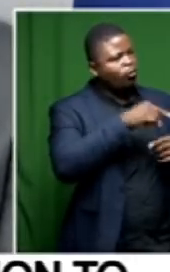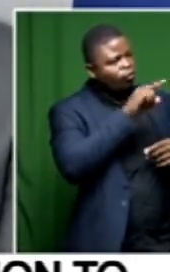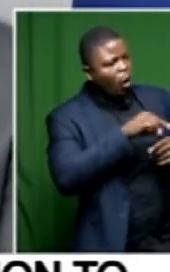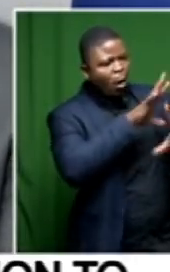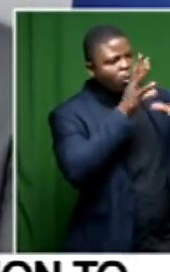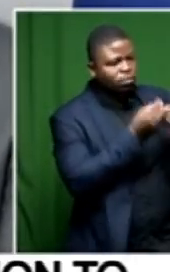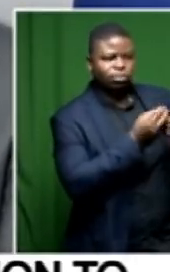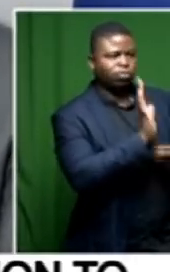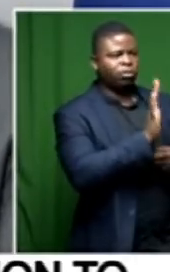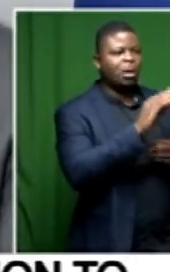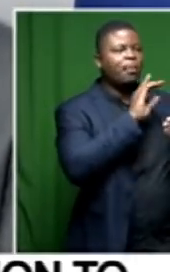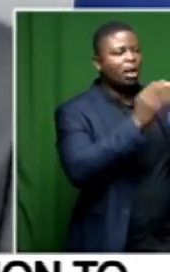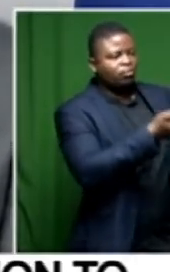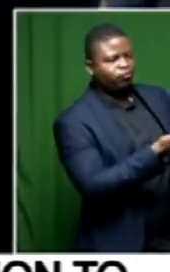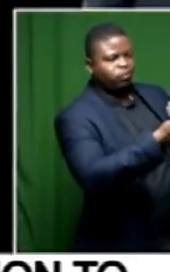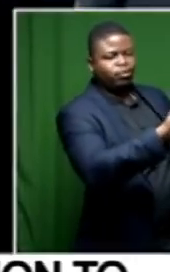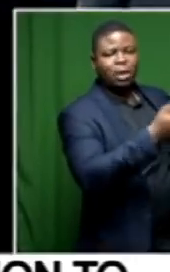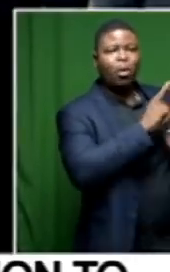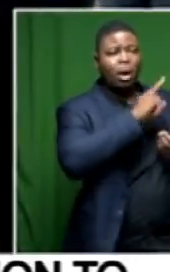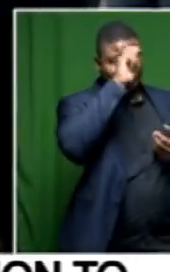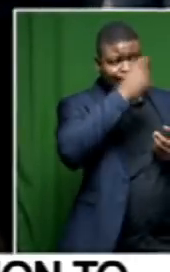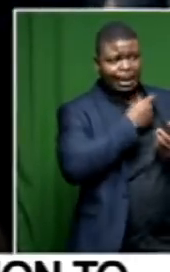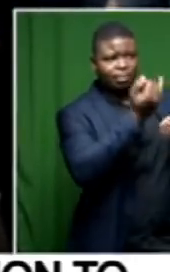matter. And please remember that